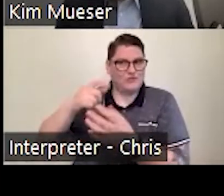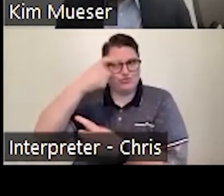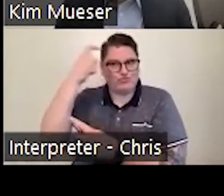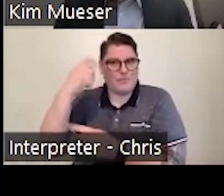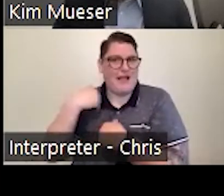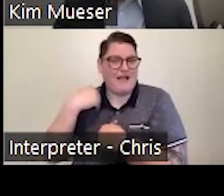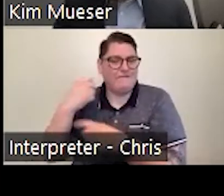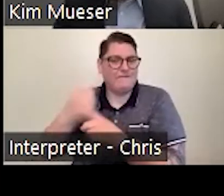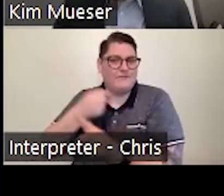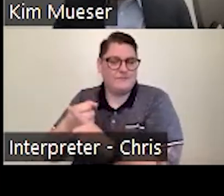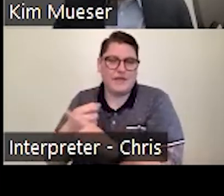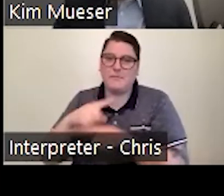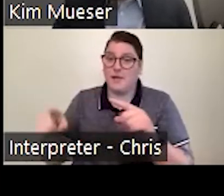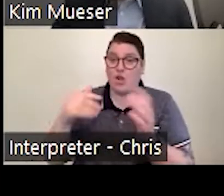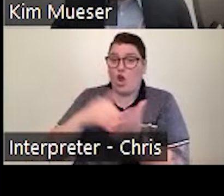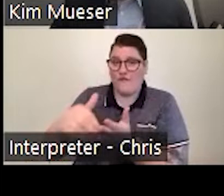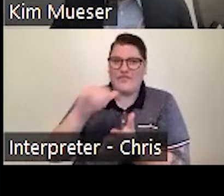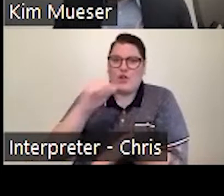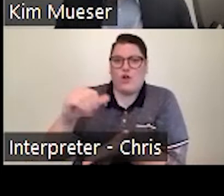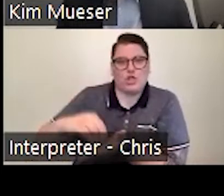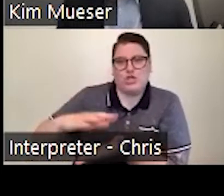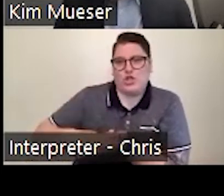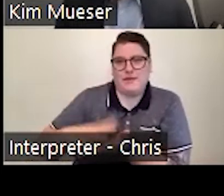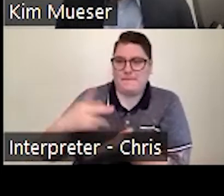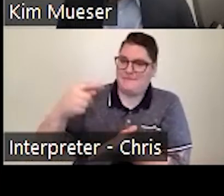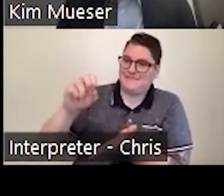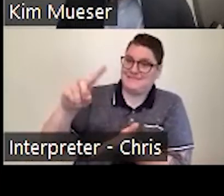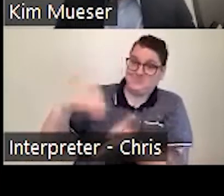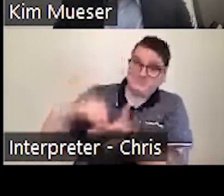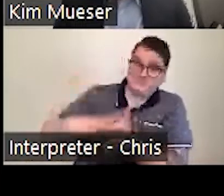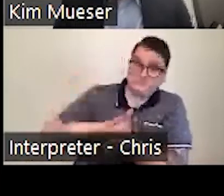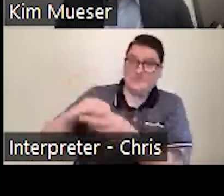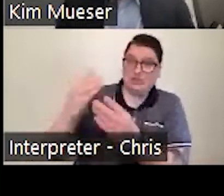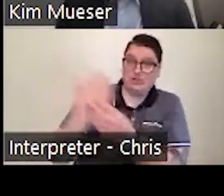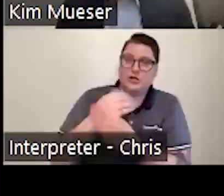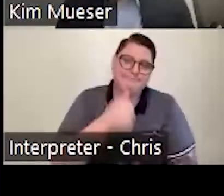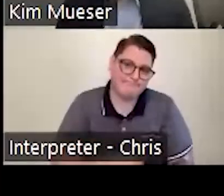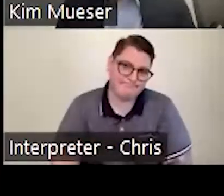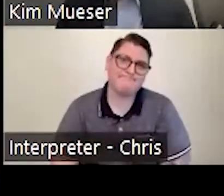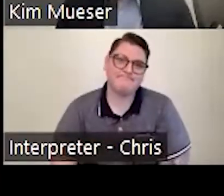are simply not documented at all. A number of years ago, in trying to convince